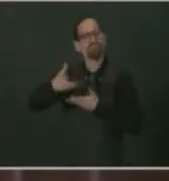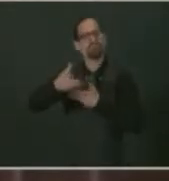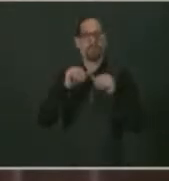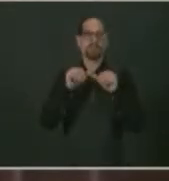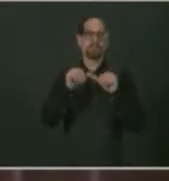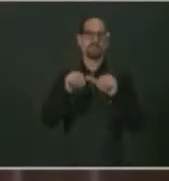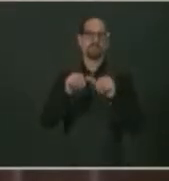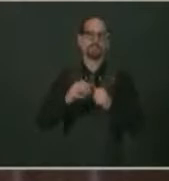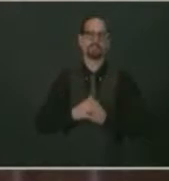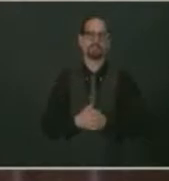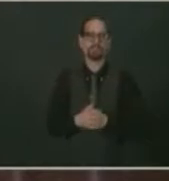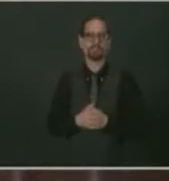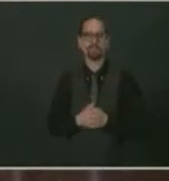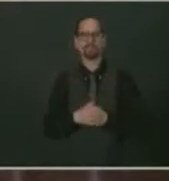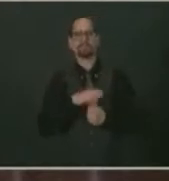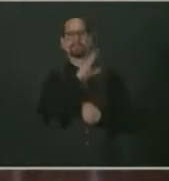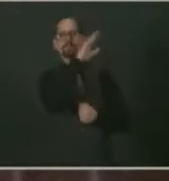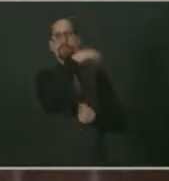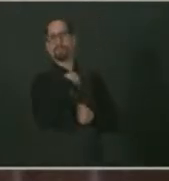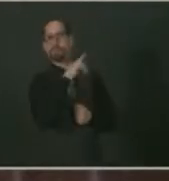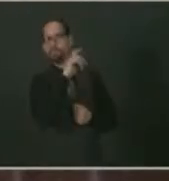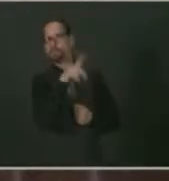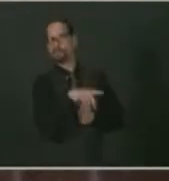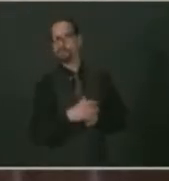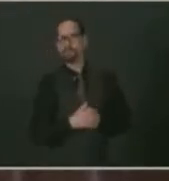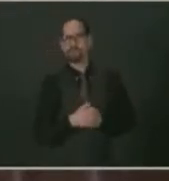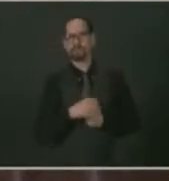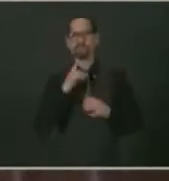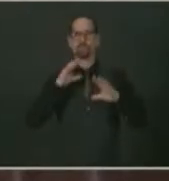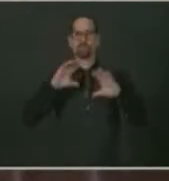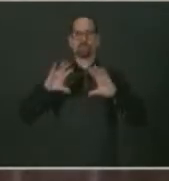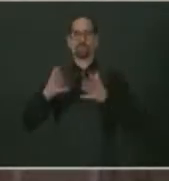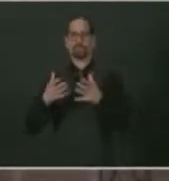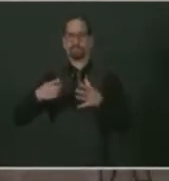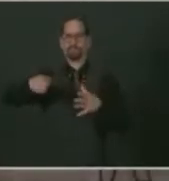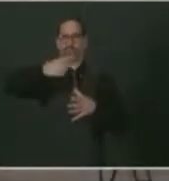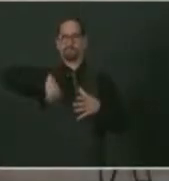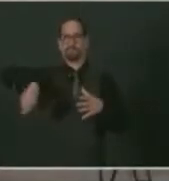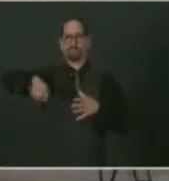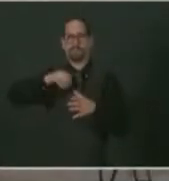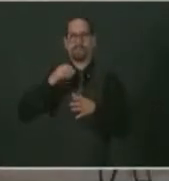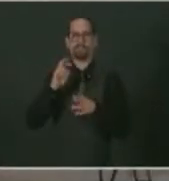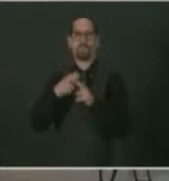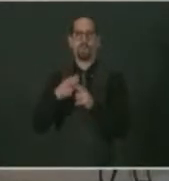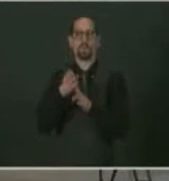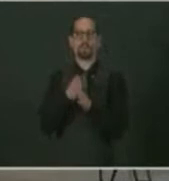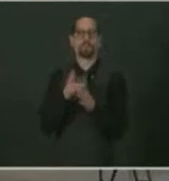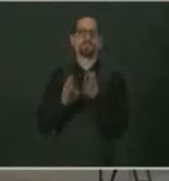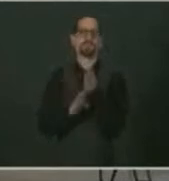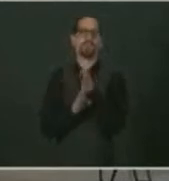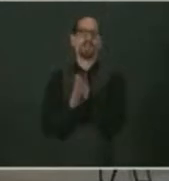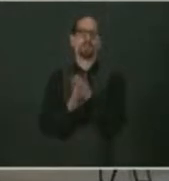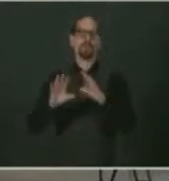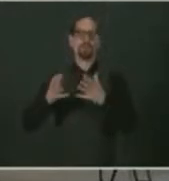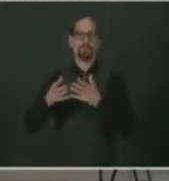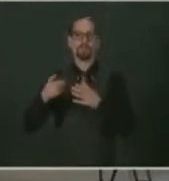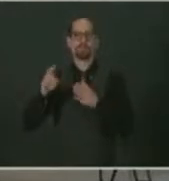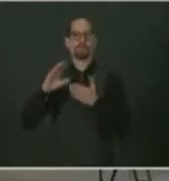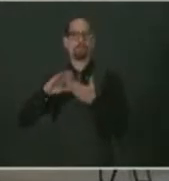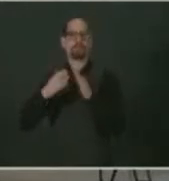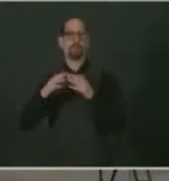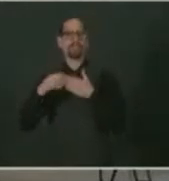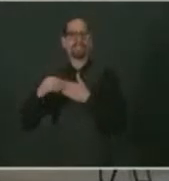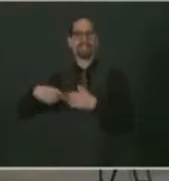questions. First, there was a group of minority community leaders at the State House steps this morning. They say more needs to be done for the communities of color. DOH